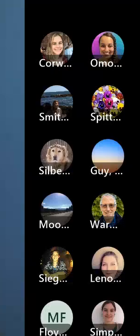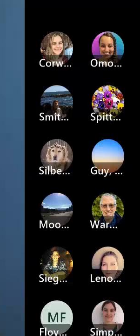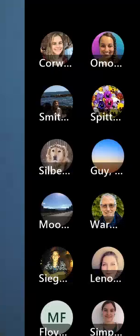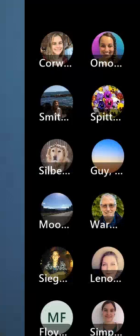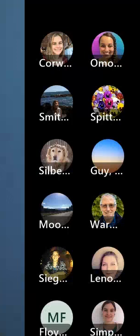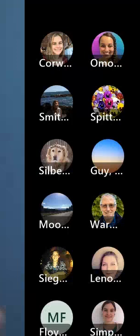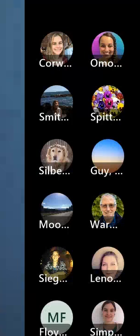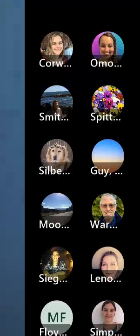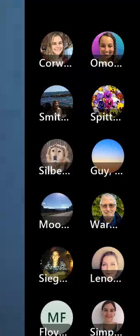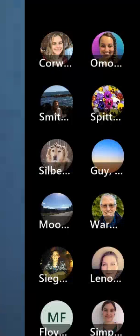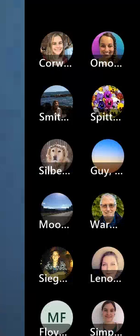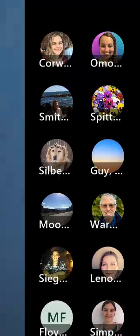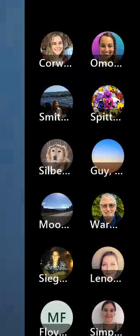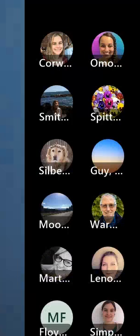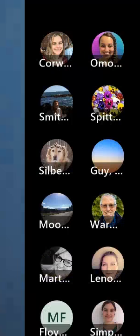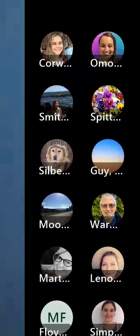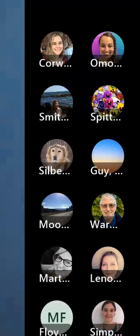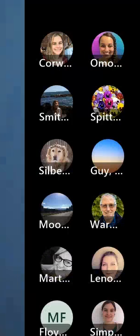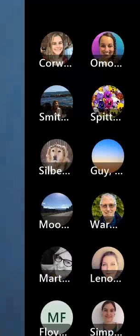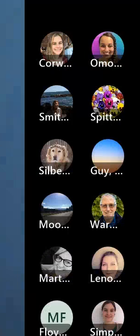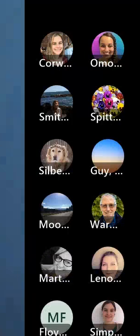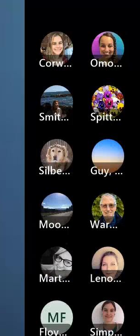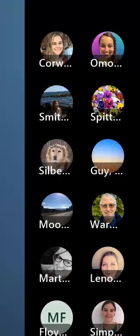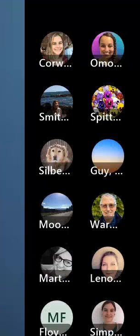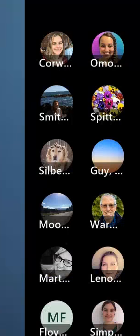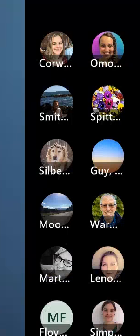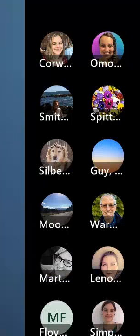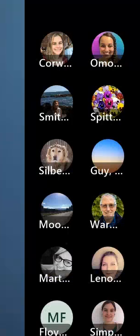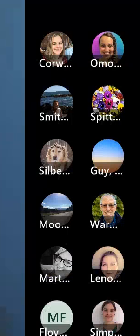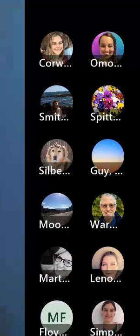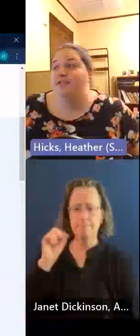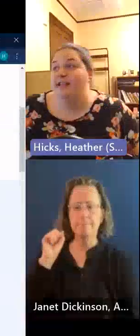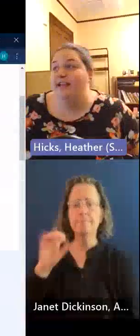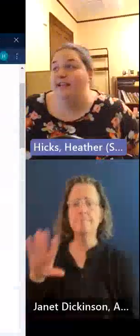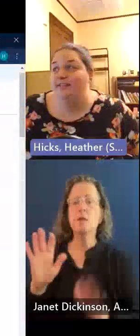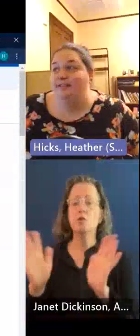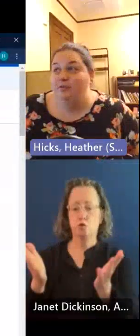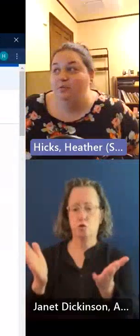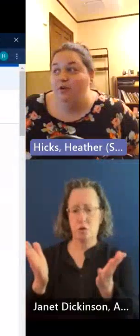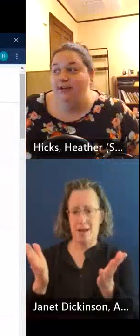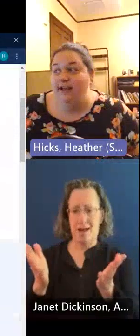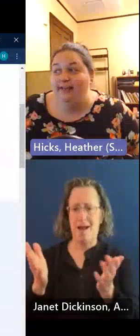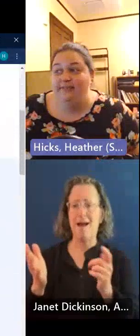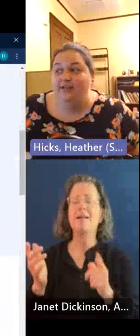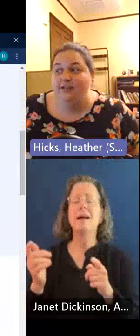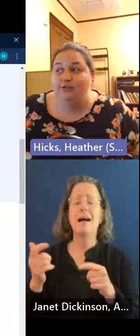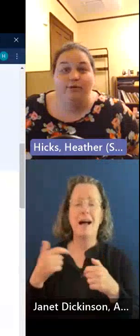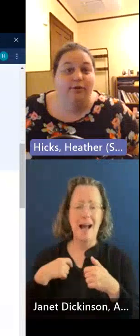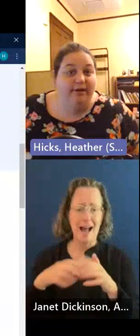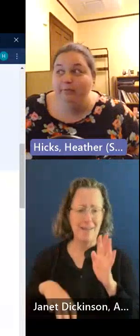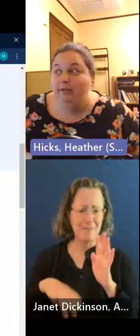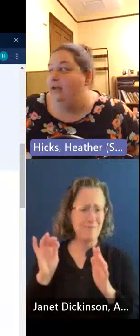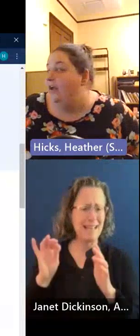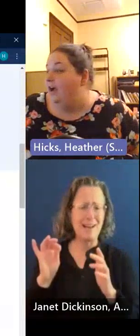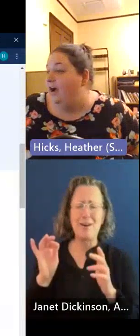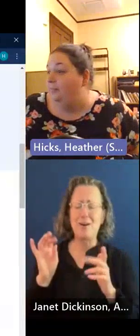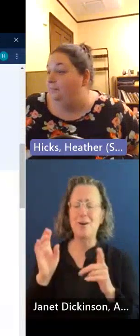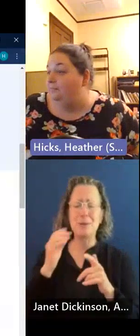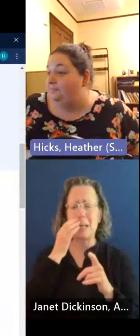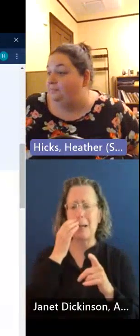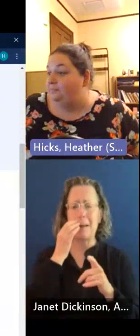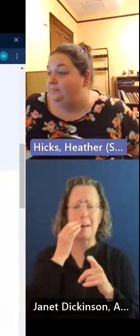Thank you, Hope. I did put it in chat, but I did find it. It was just like 1.5 second scroll away from